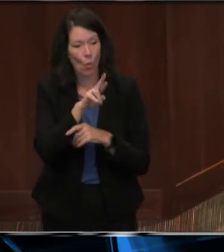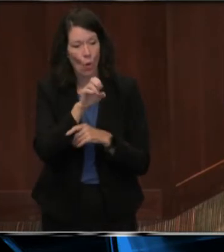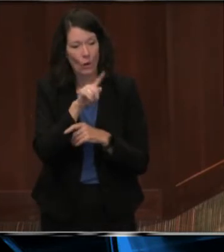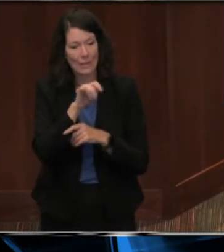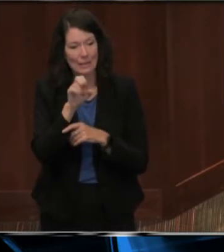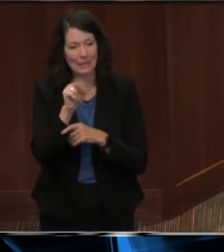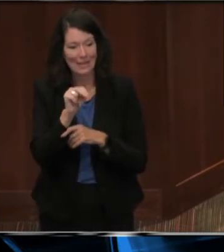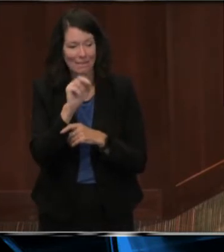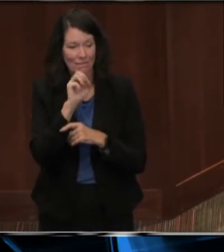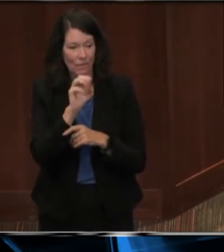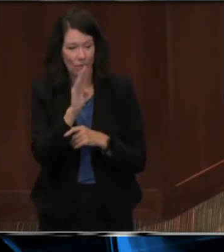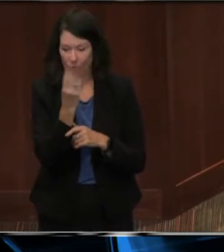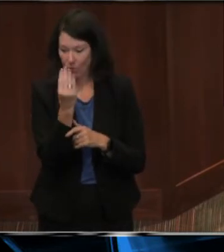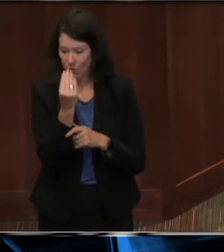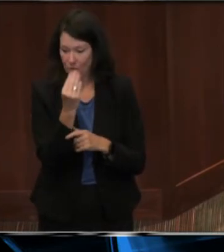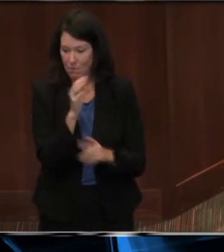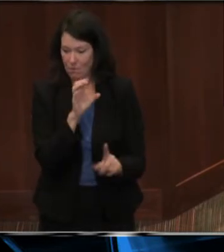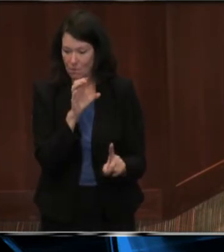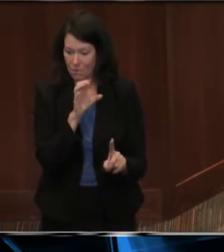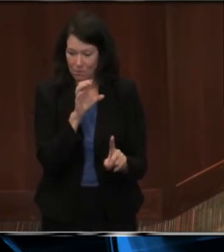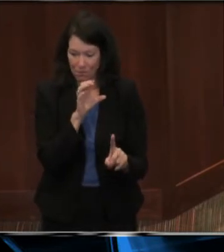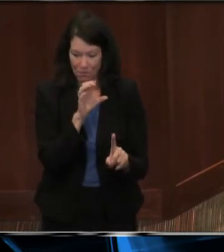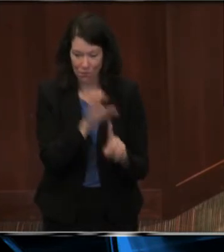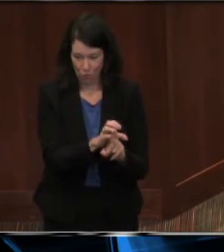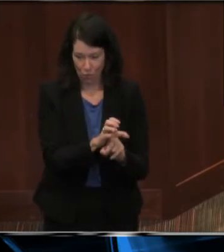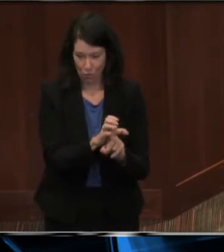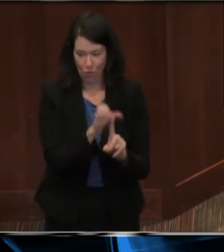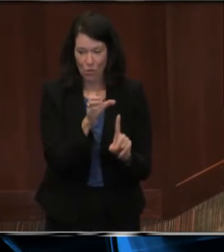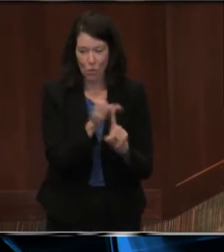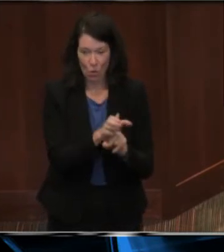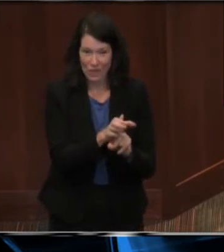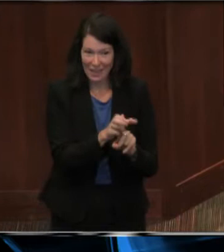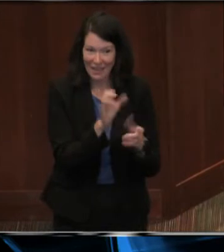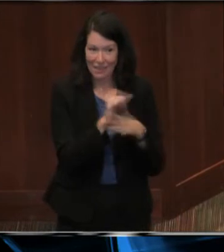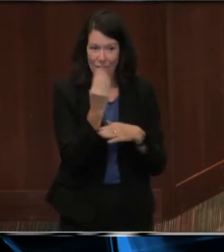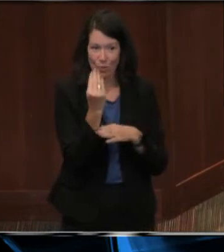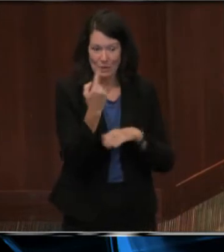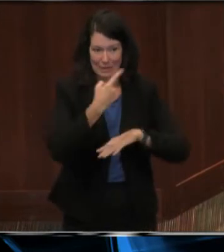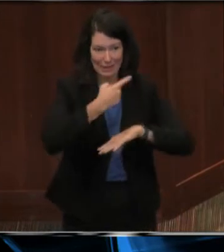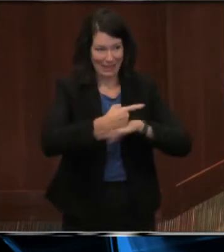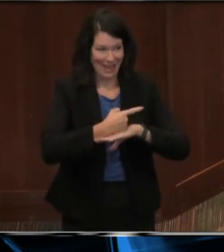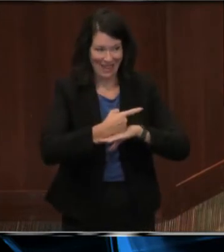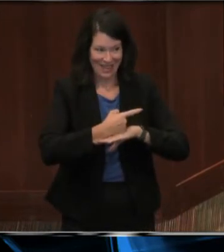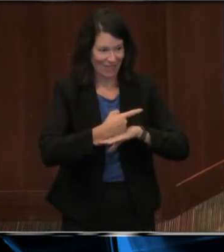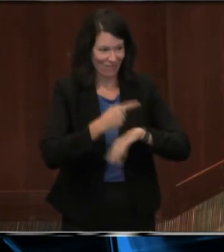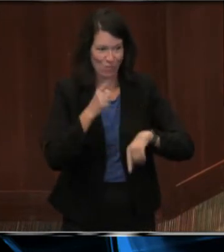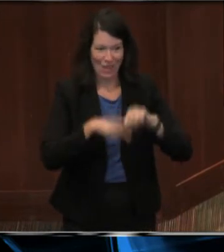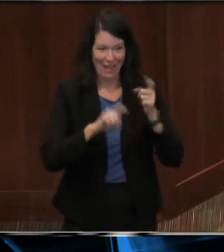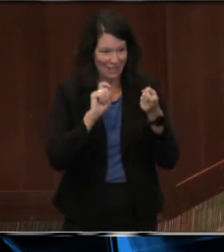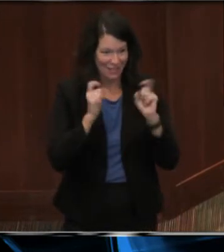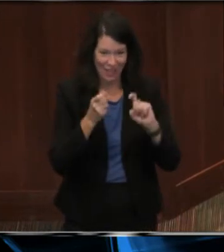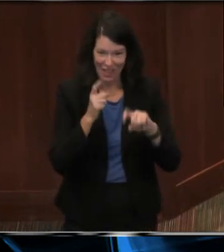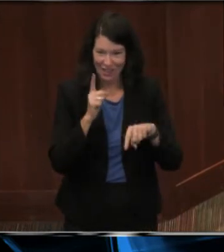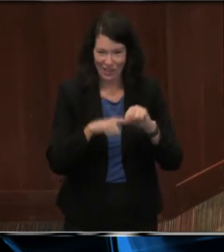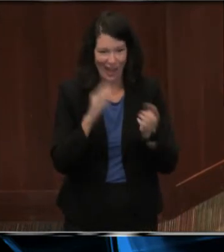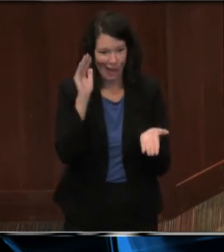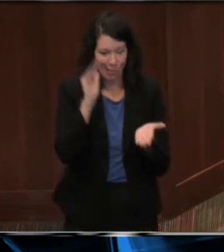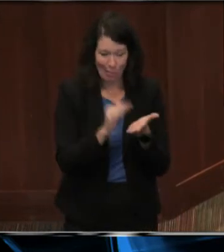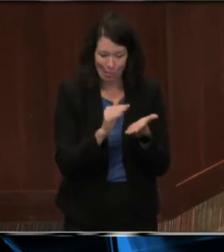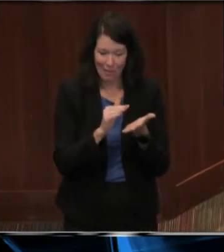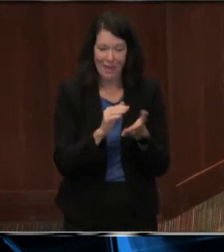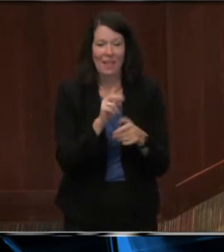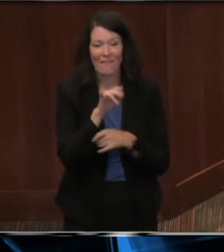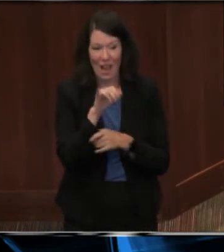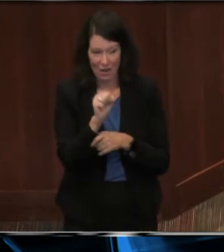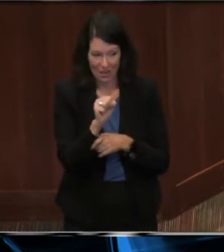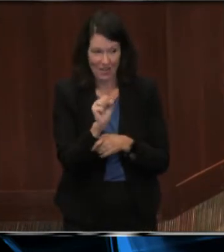it is essential that we don't have the option to kind of choose on that. The virus really determines that it is